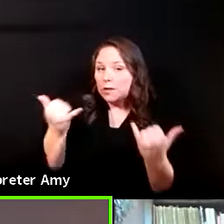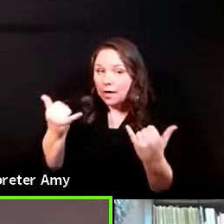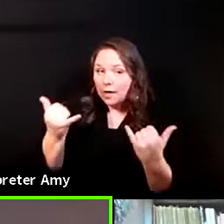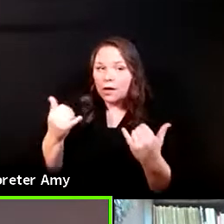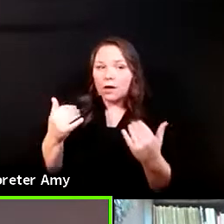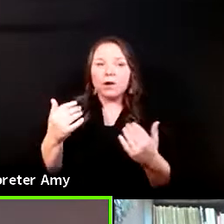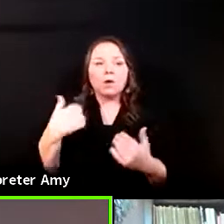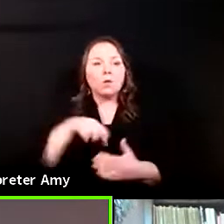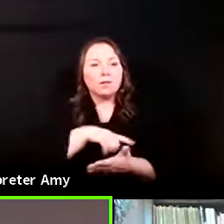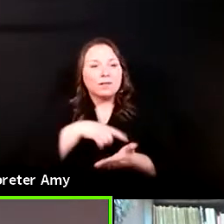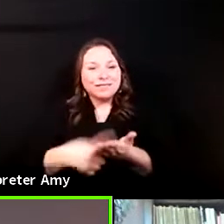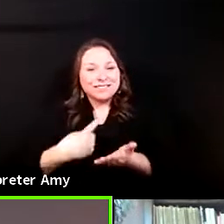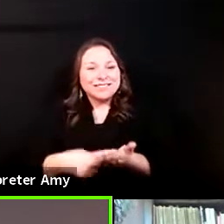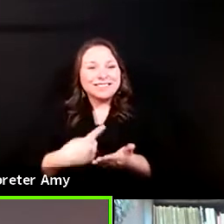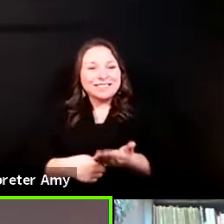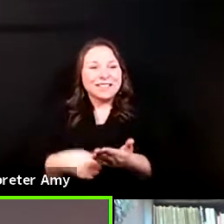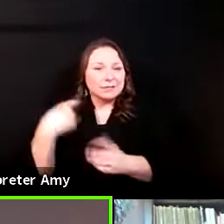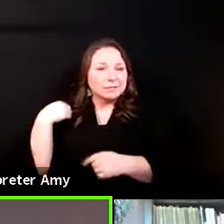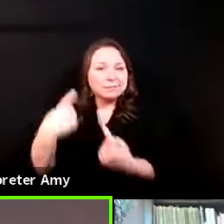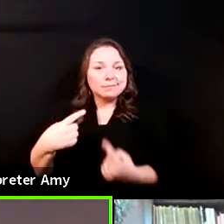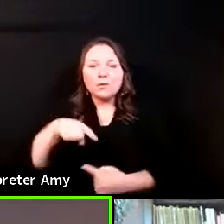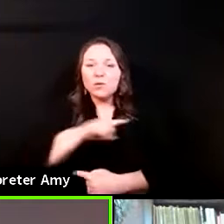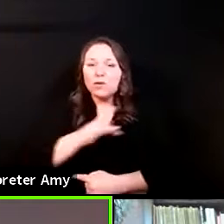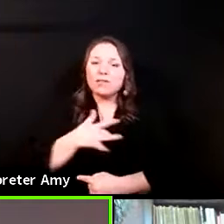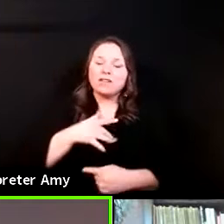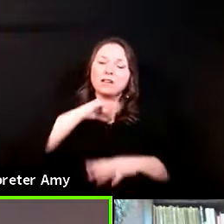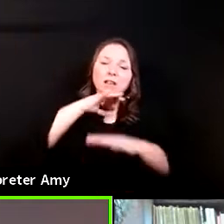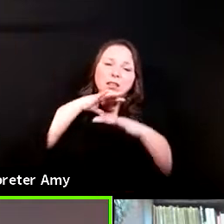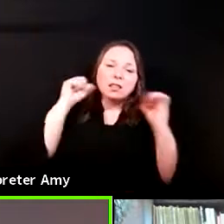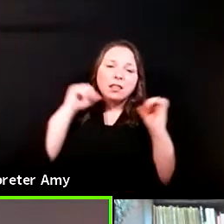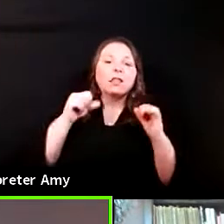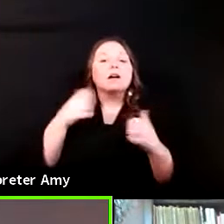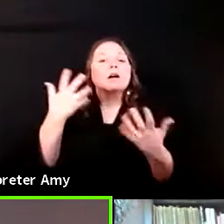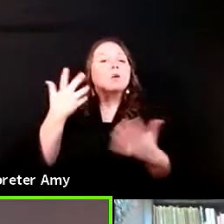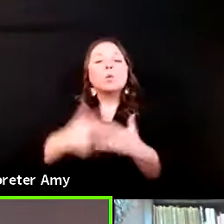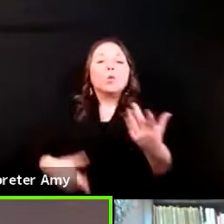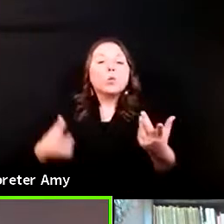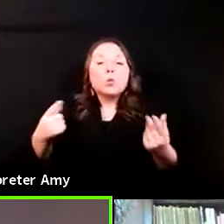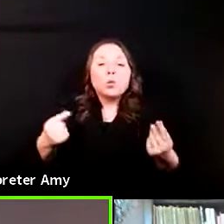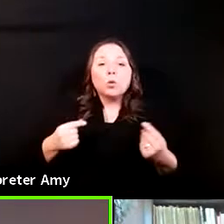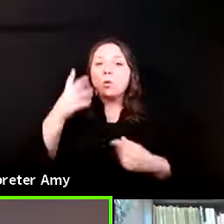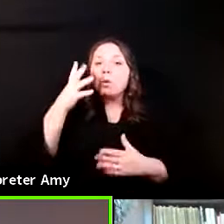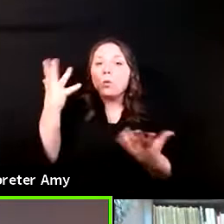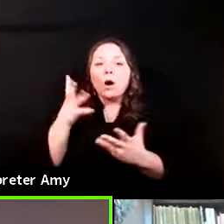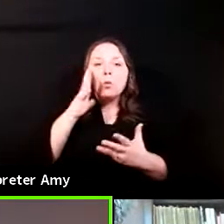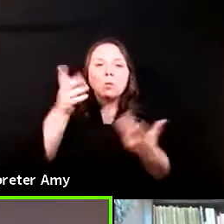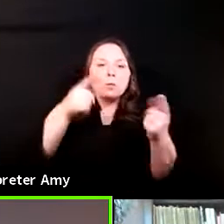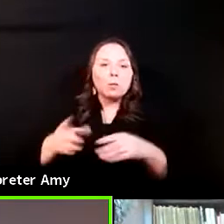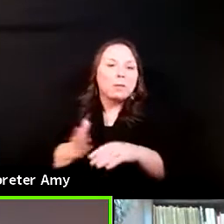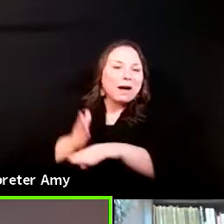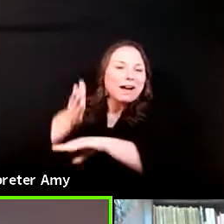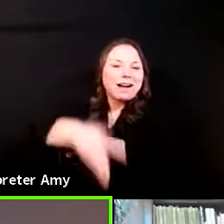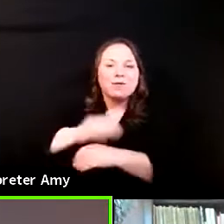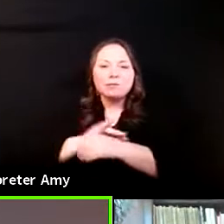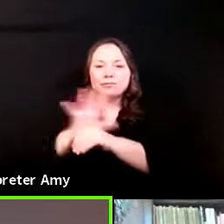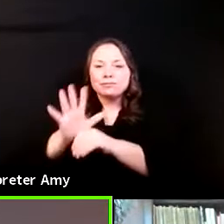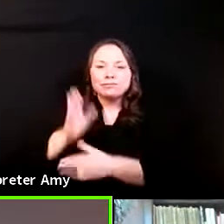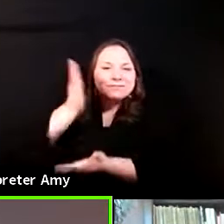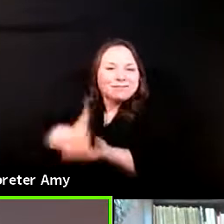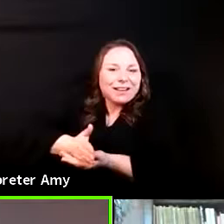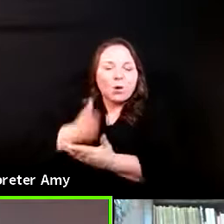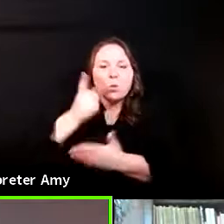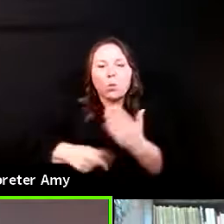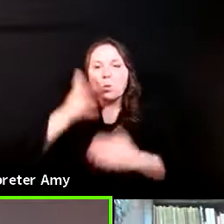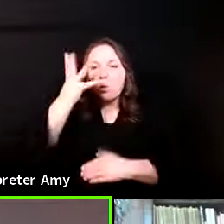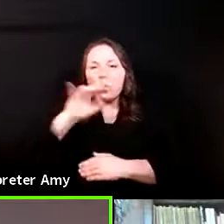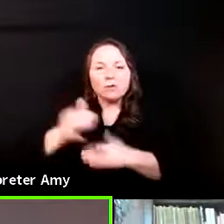talk at this point, as Julie pointed out, we all have pandemic fatigue. And so everybody wants to talk about what life is going to be like after the pandemic, post-pandemic life.